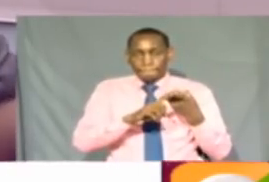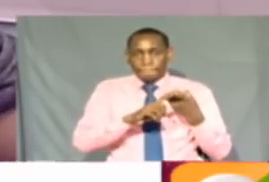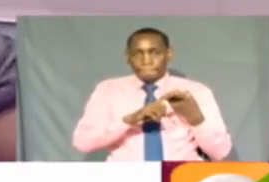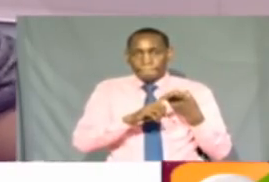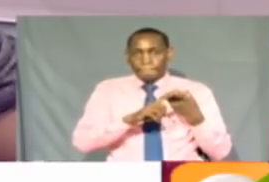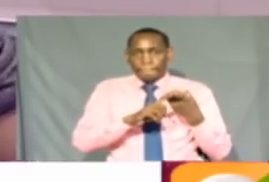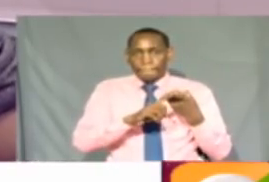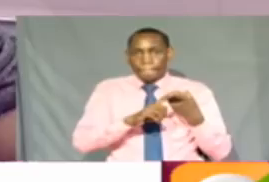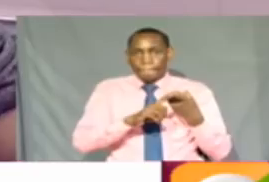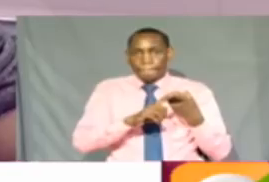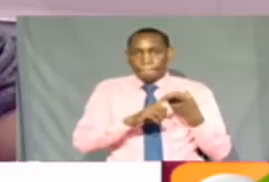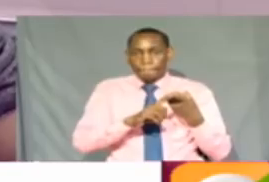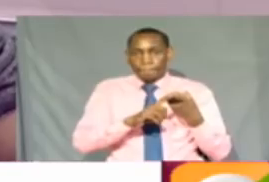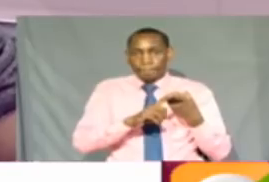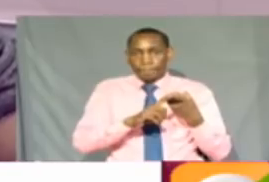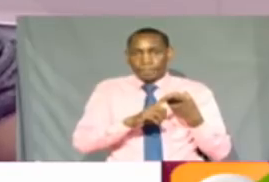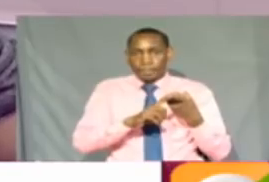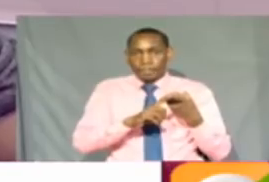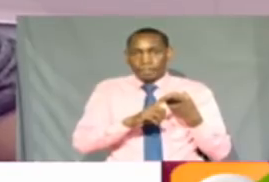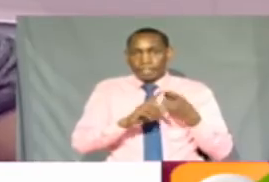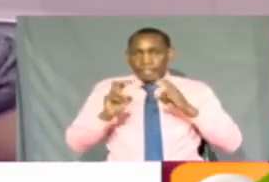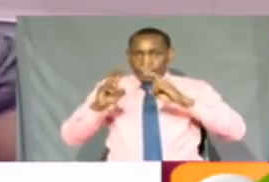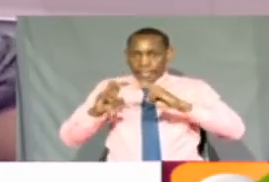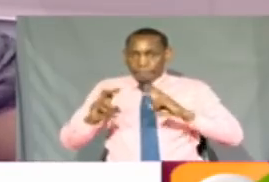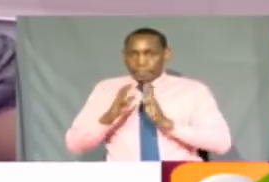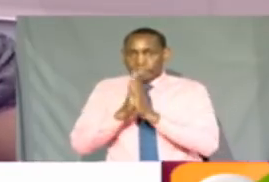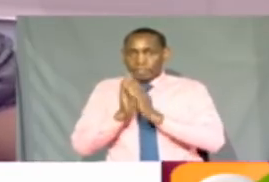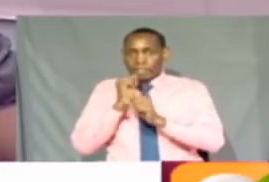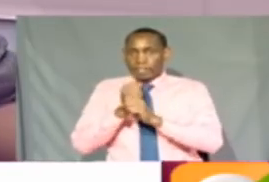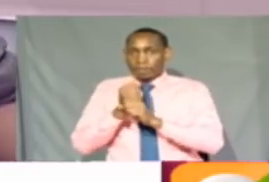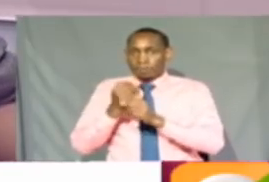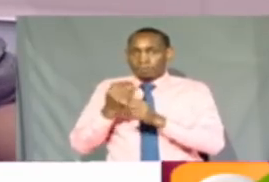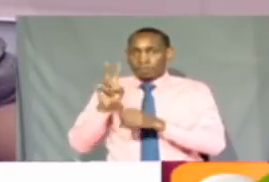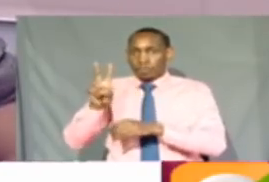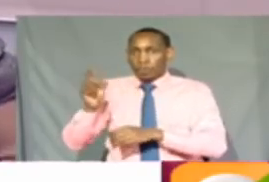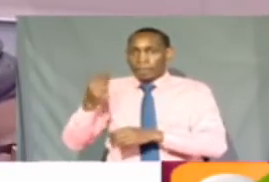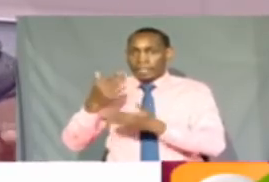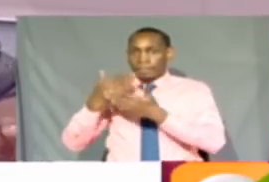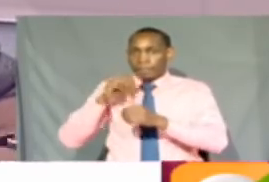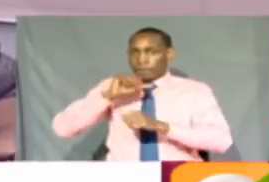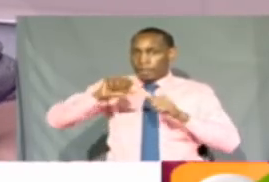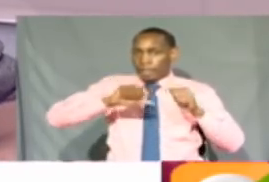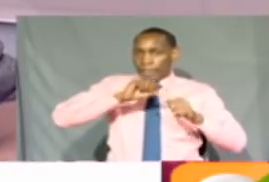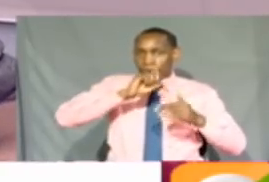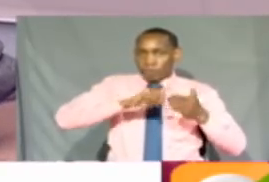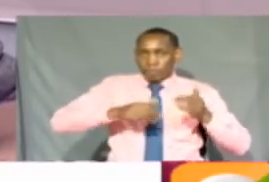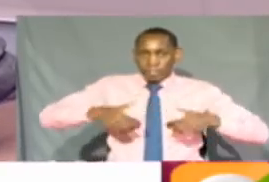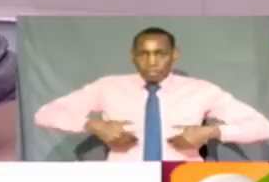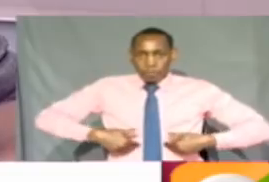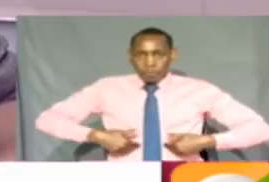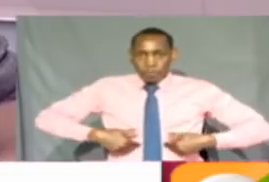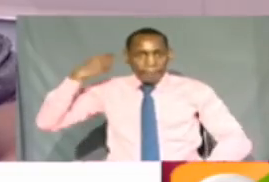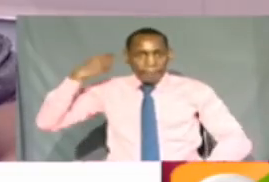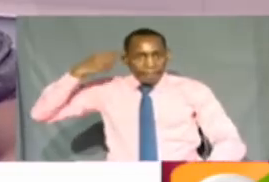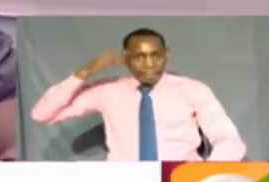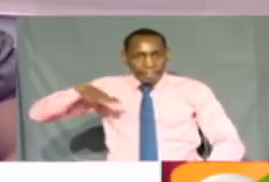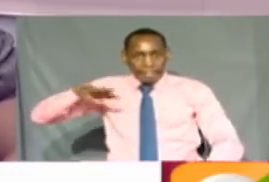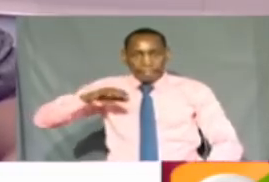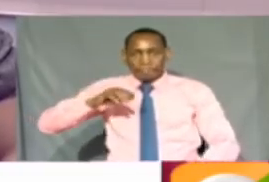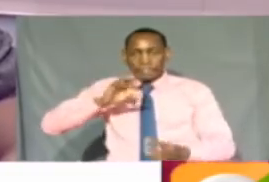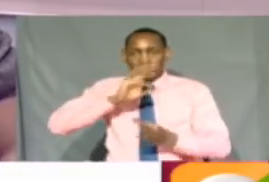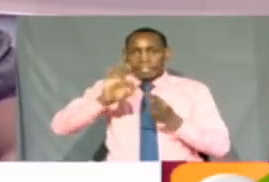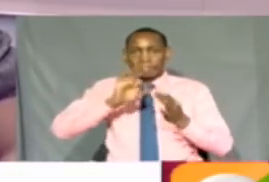second. There's an investigative article done about 2 months back about youth in Madari, specifically around